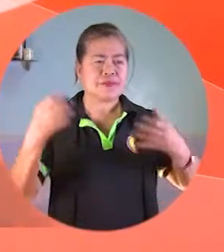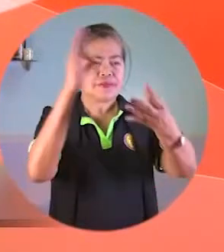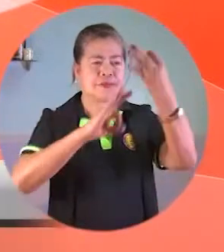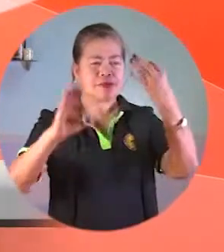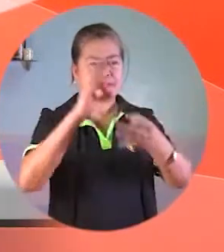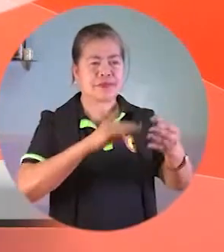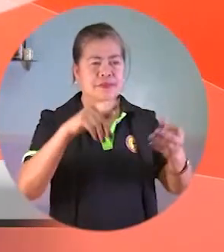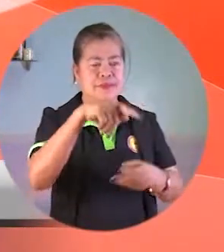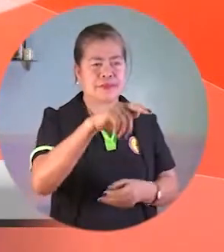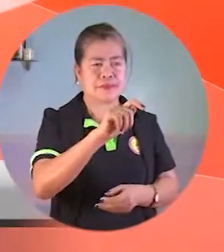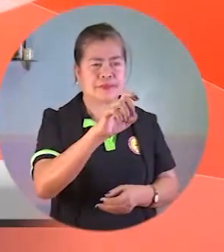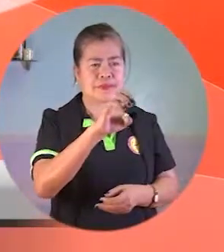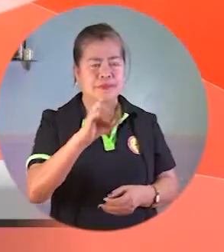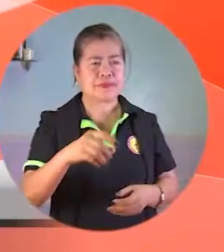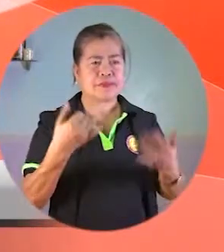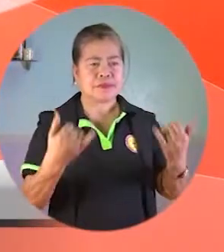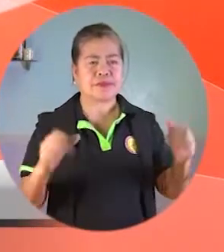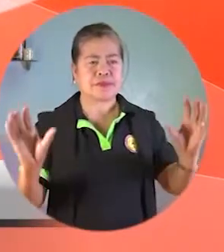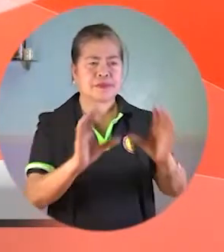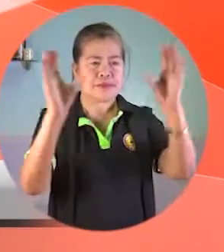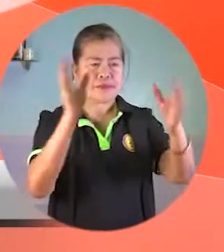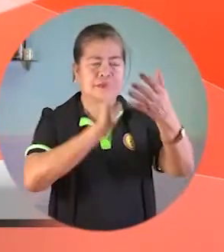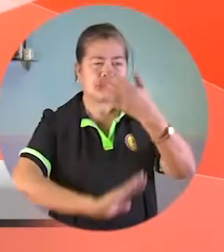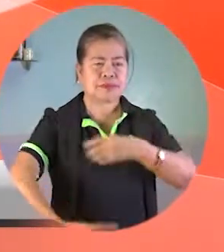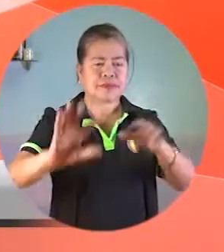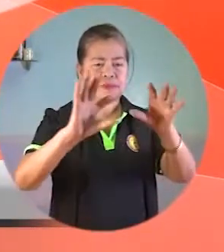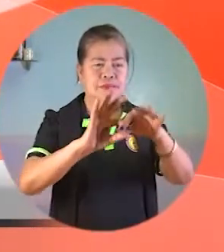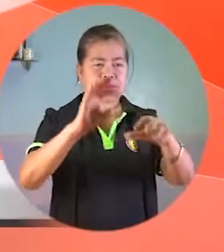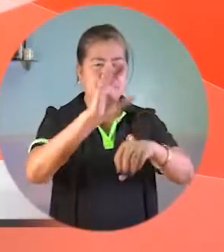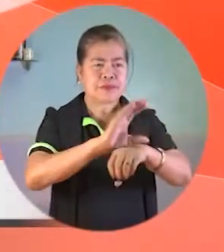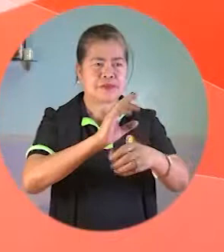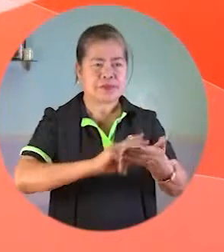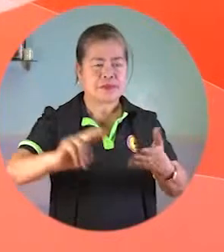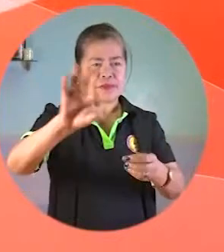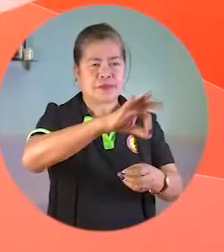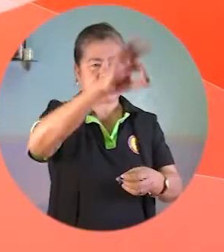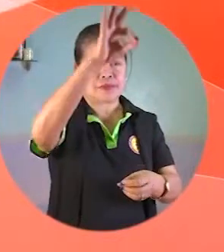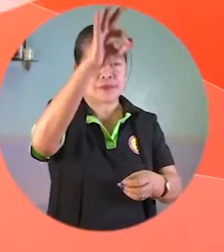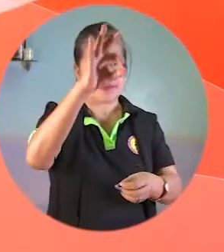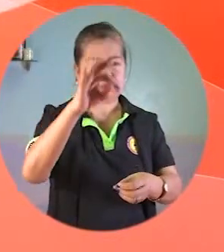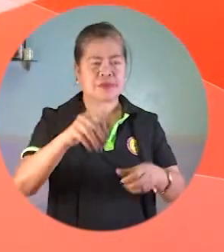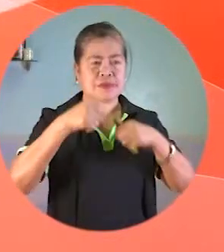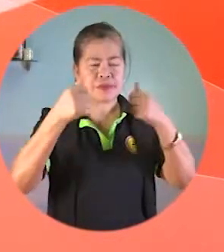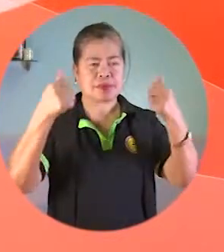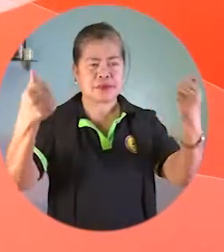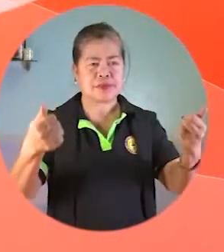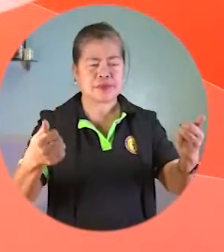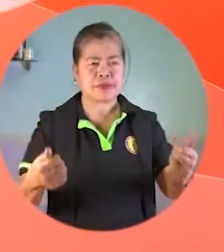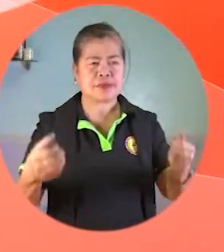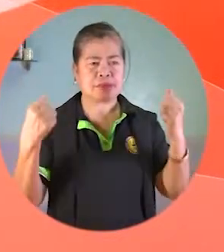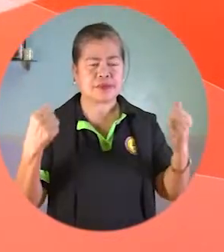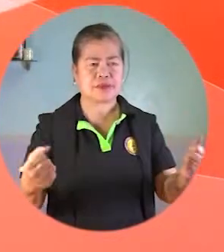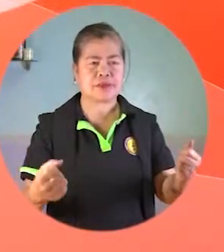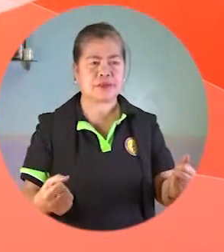Happy Feast of the Pentecost. Today we celebrate the birth of the Church. The Holy Spirit, the Advocate,